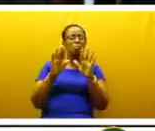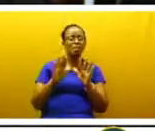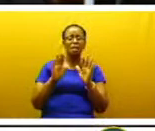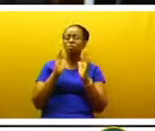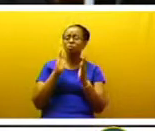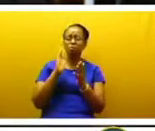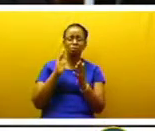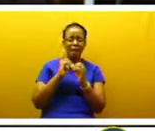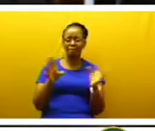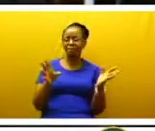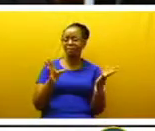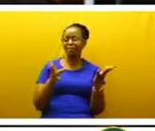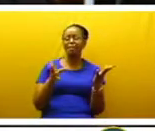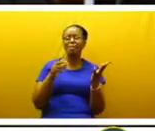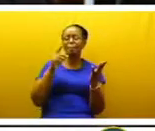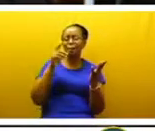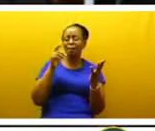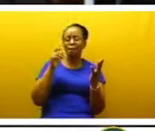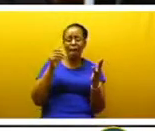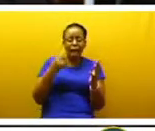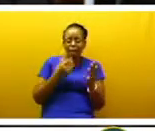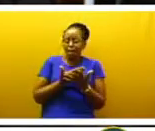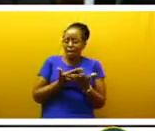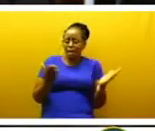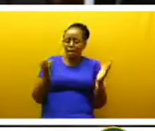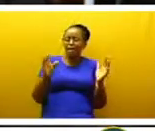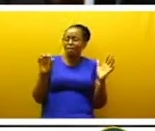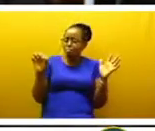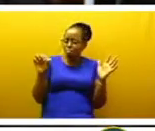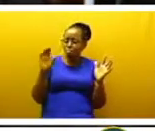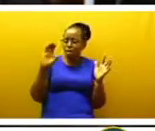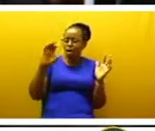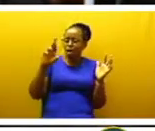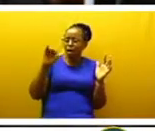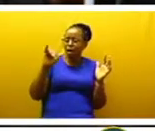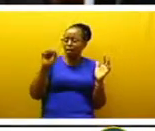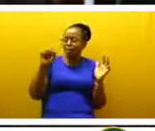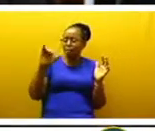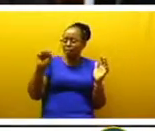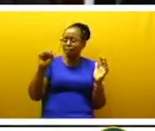no crisis at that moment.